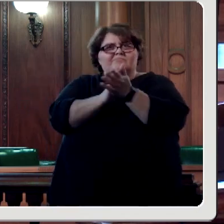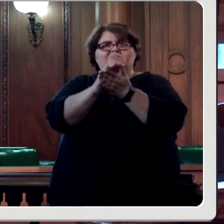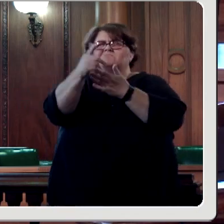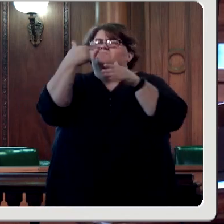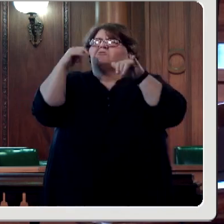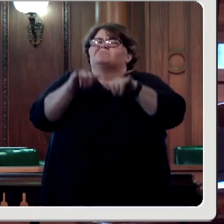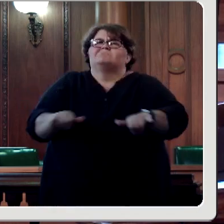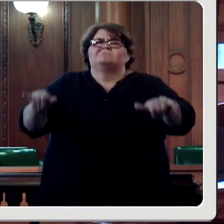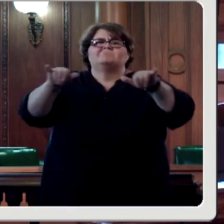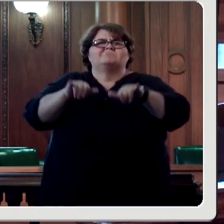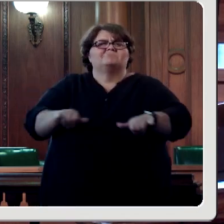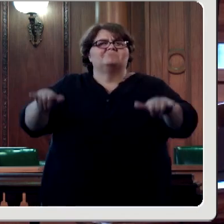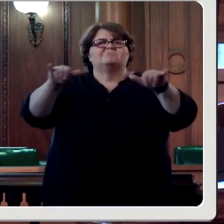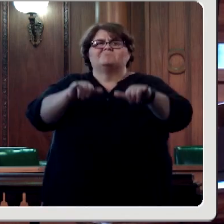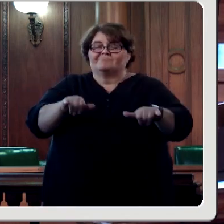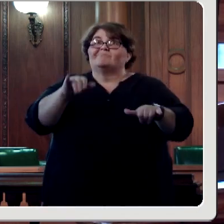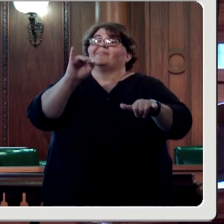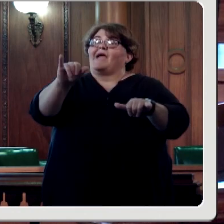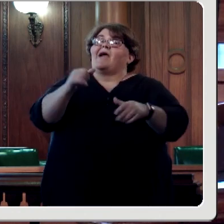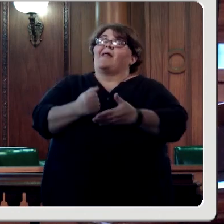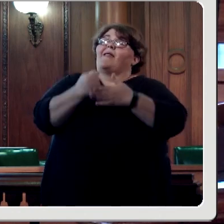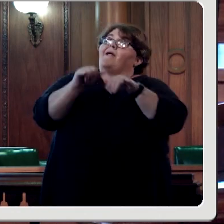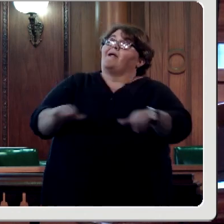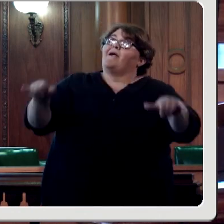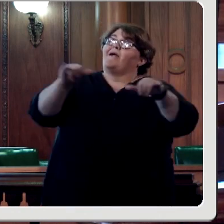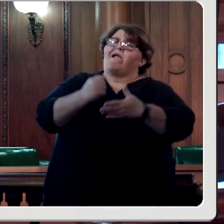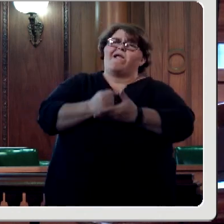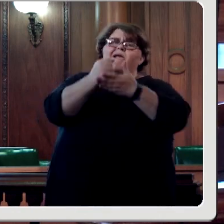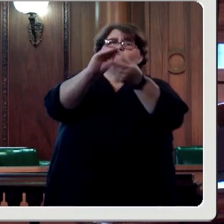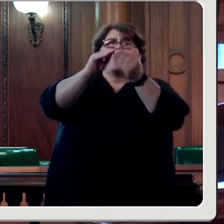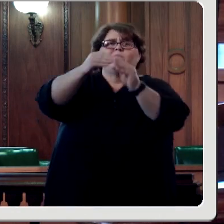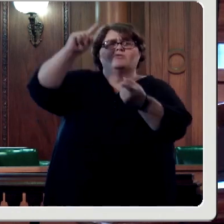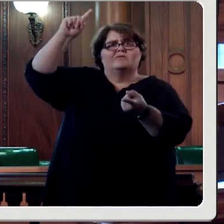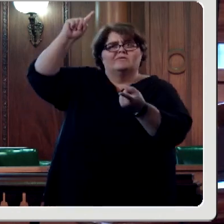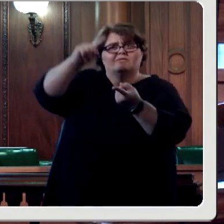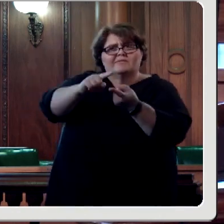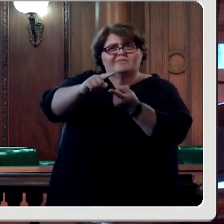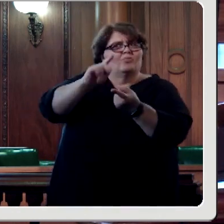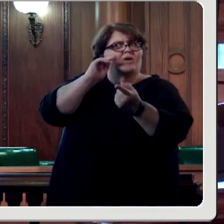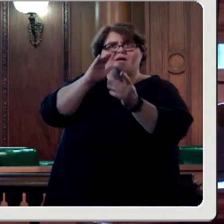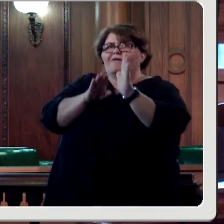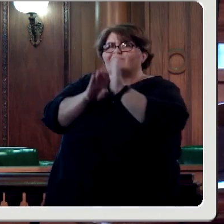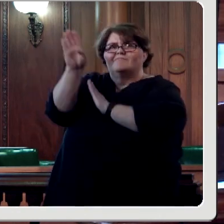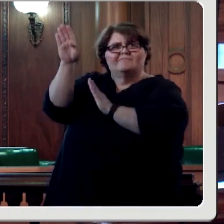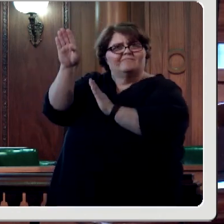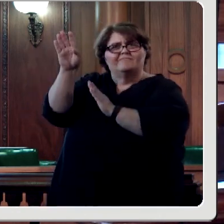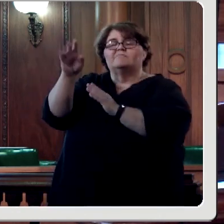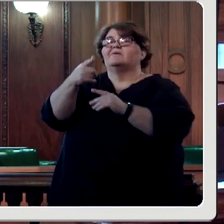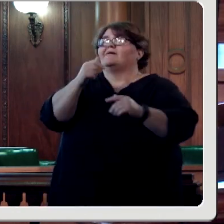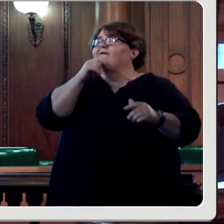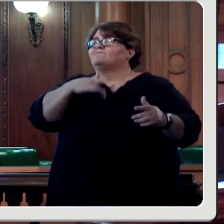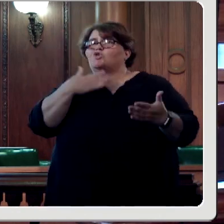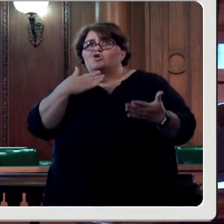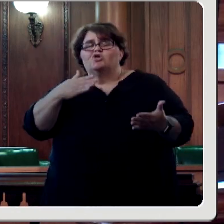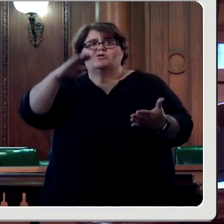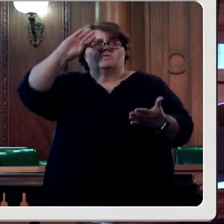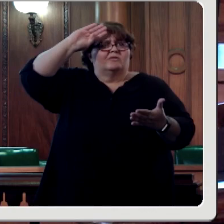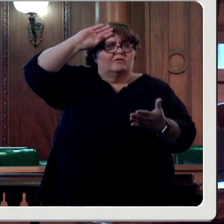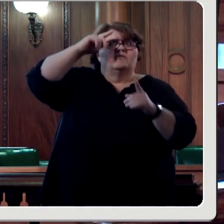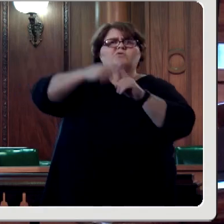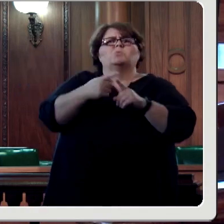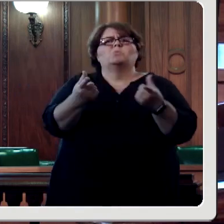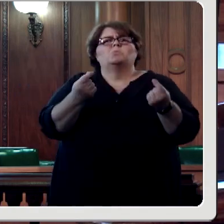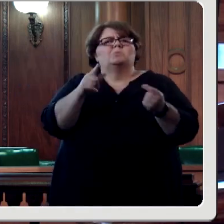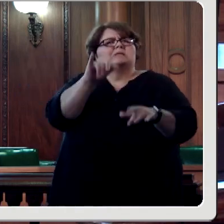feet or more away, and if you don't feel good, stay home. So you've done it before. You can do it again. We want to keep